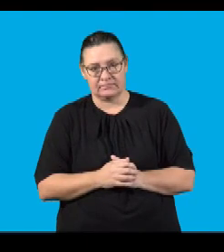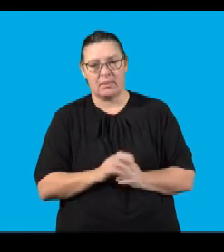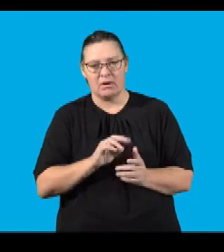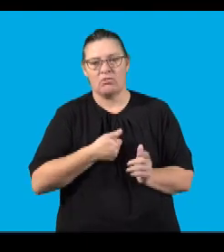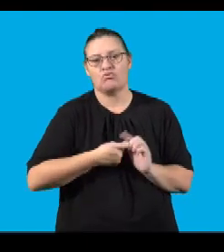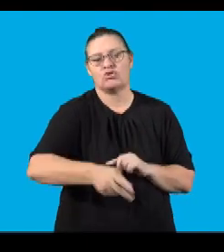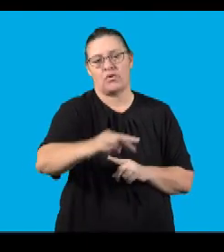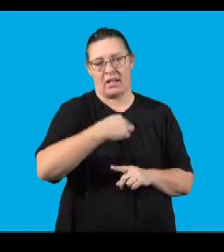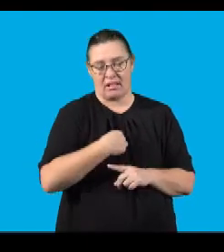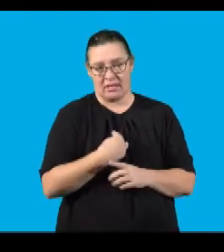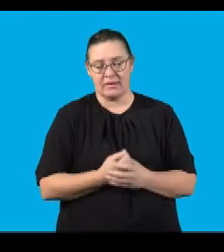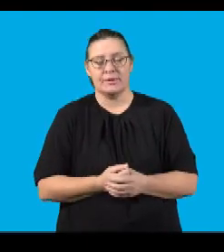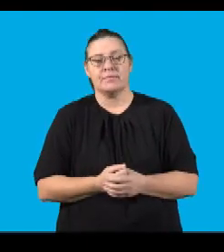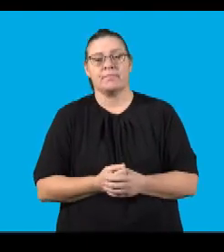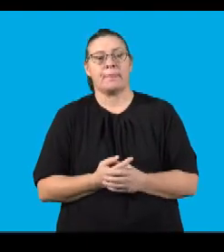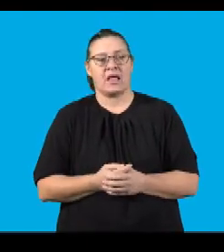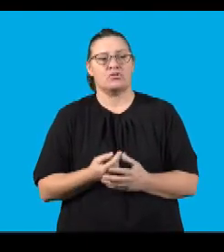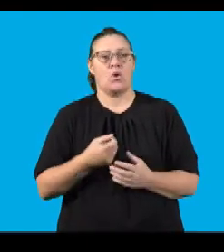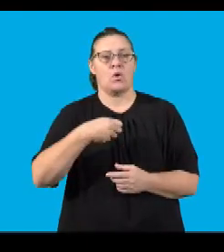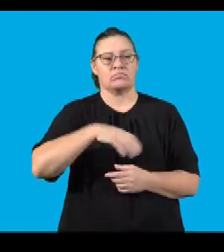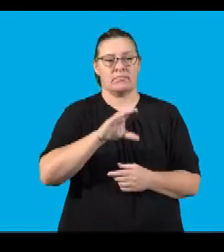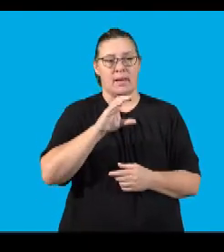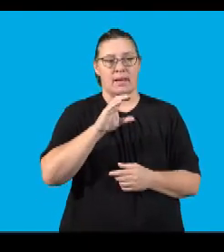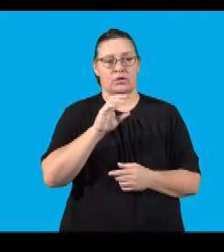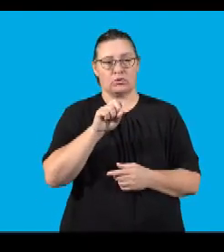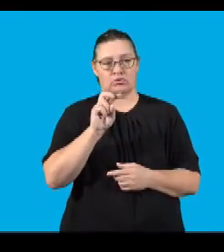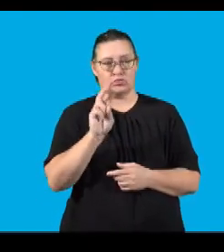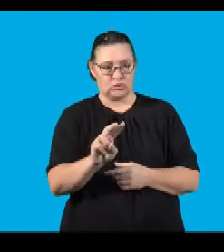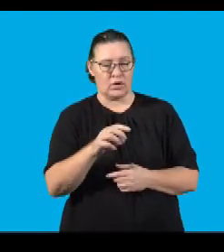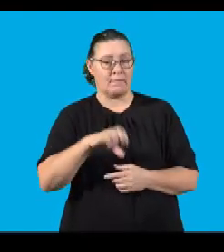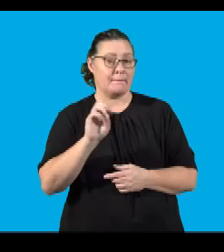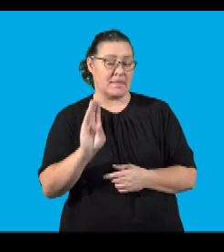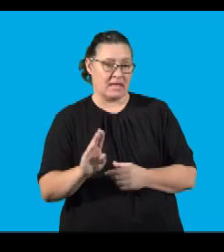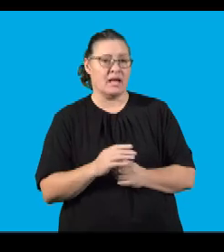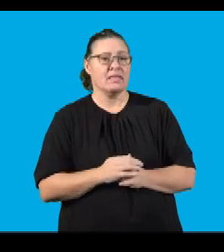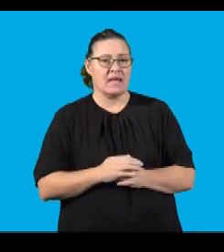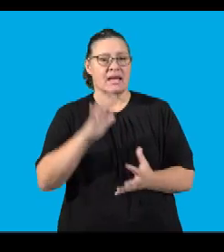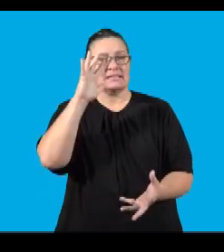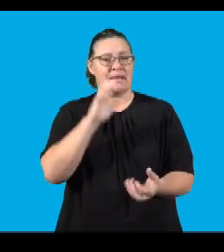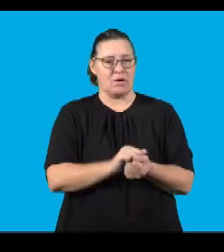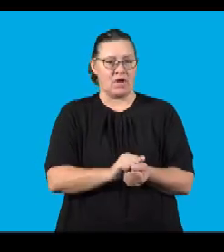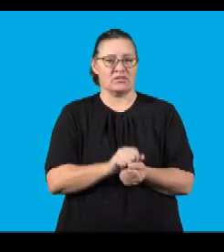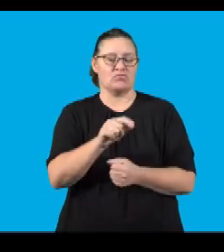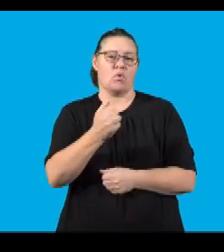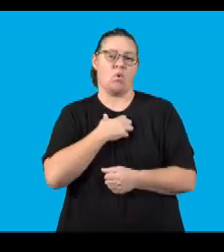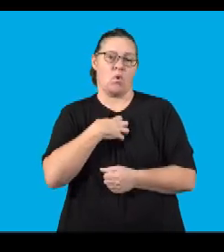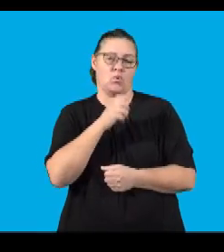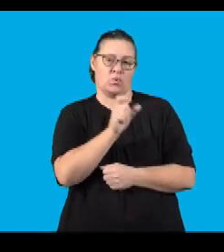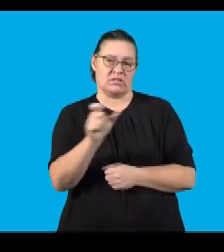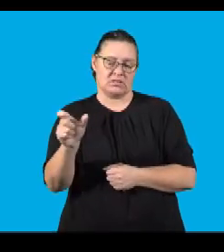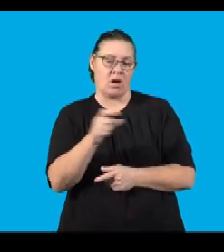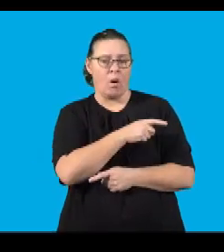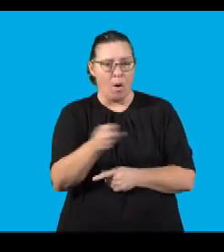When we move to section B, question 2, summarizing in your own words, this is everyone's favorite question. Again,